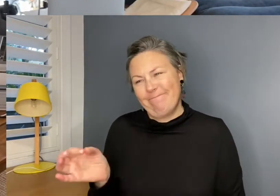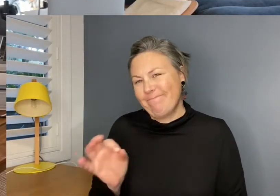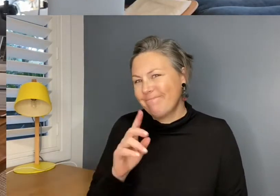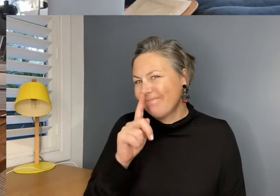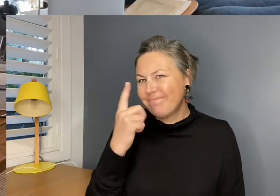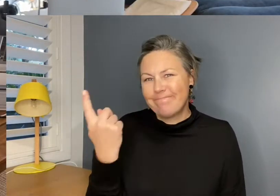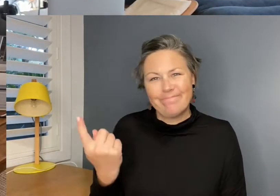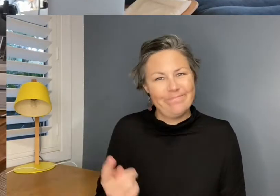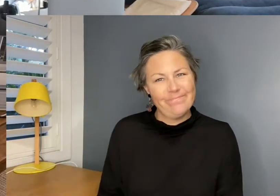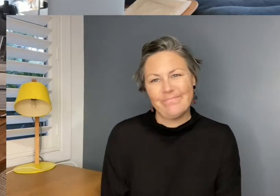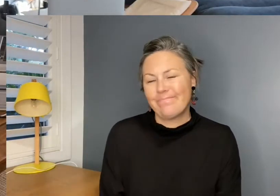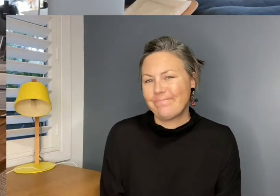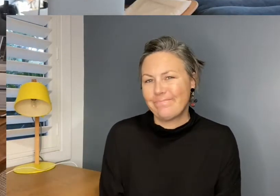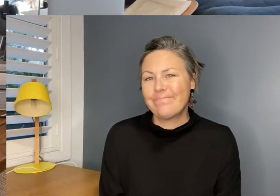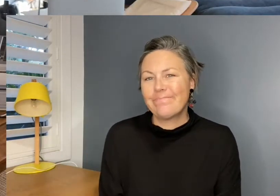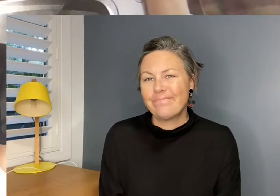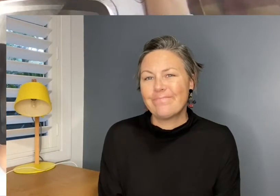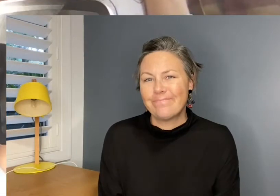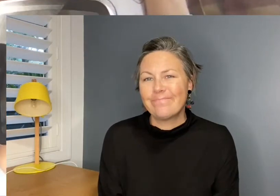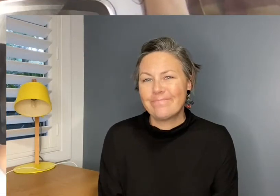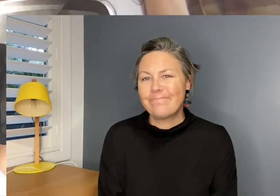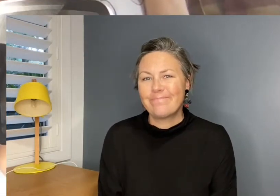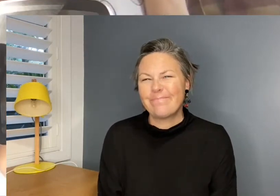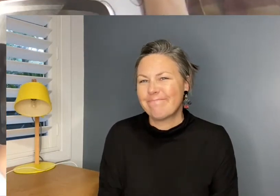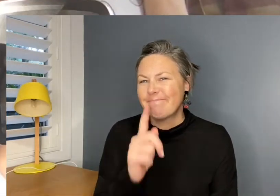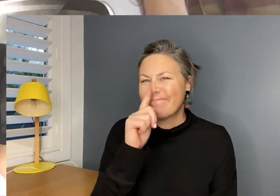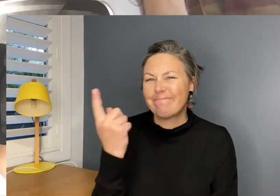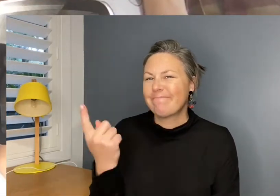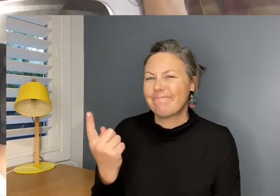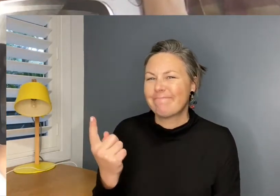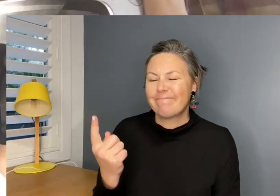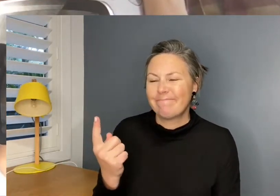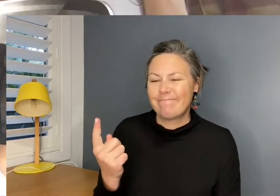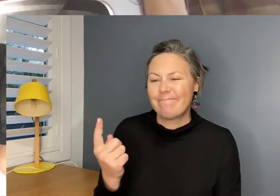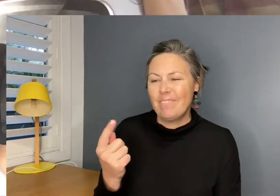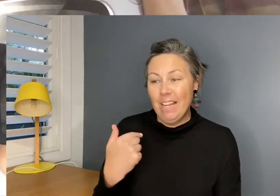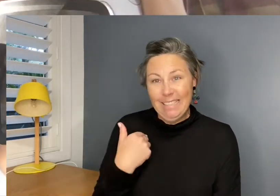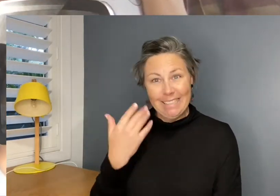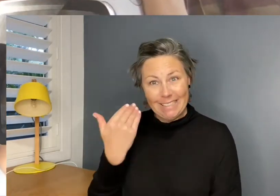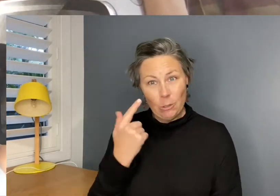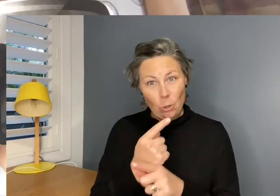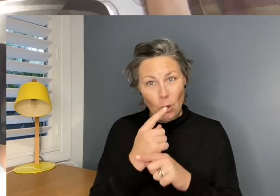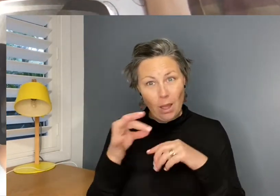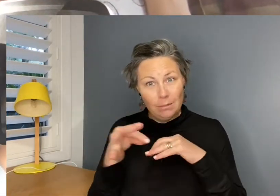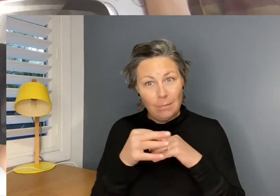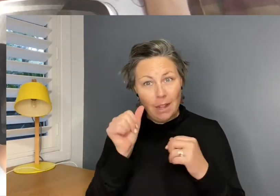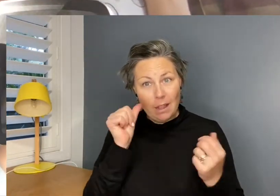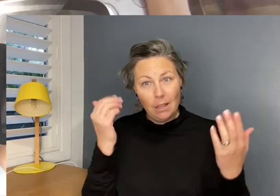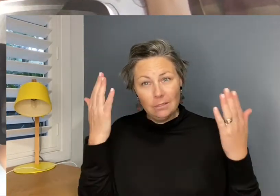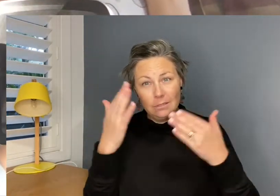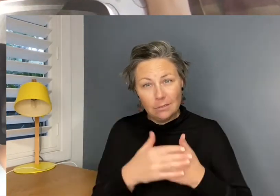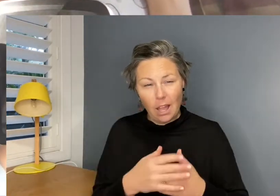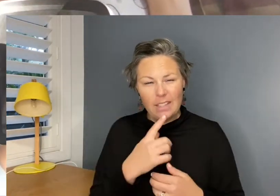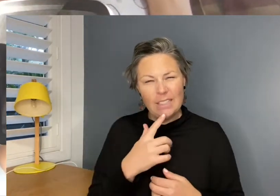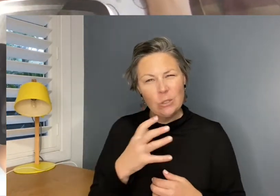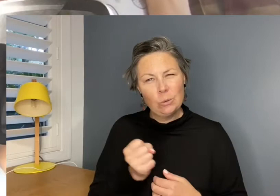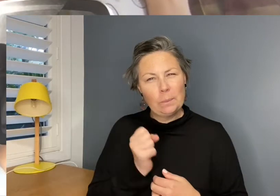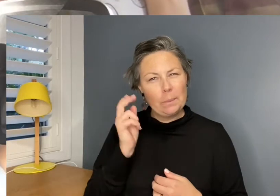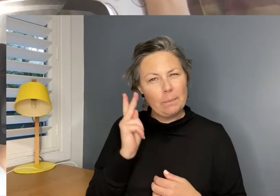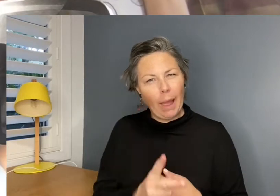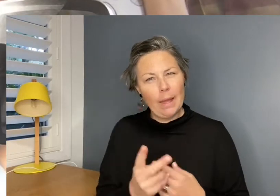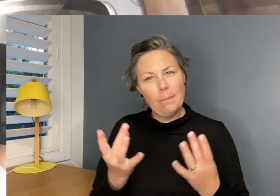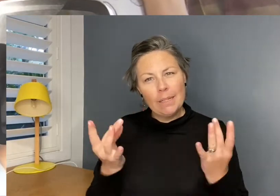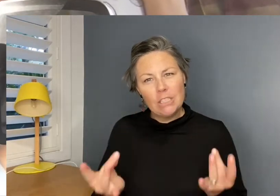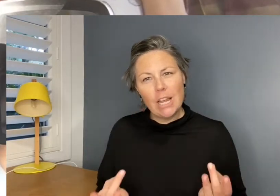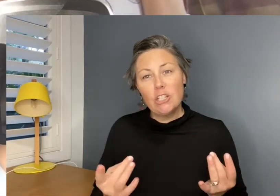you. I haven't been able to pick it up since giving birth to Ren. It's something that Aiden and I were just talking about last night that we really need to